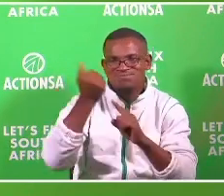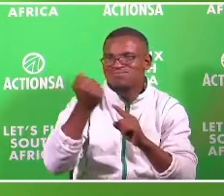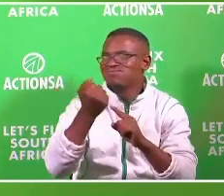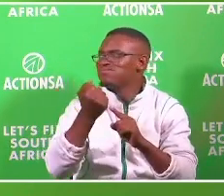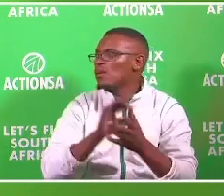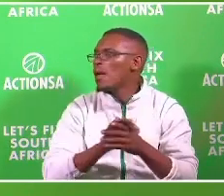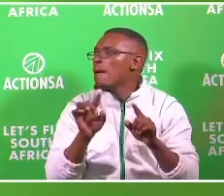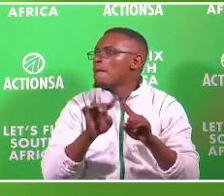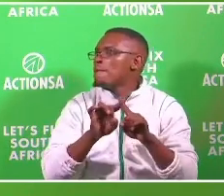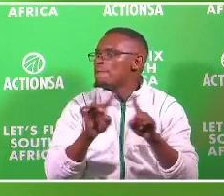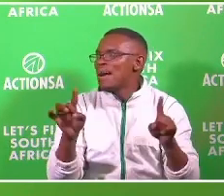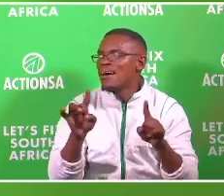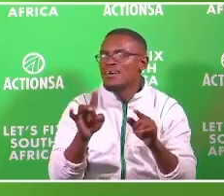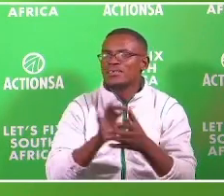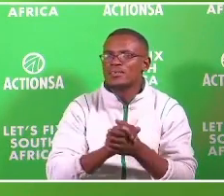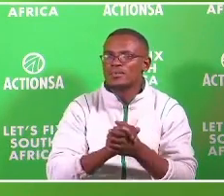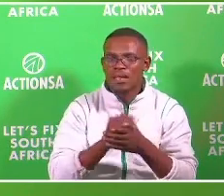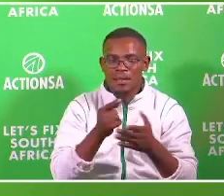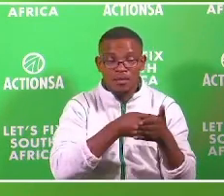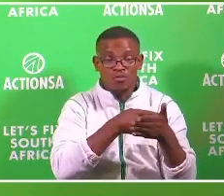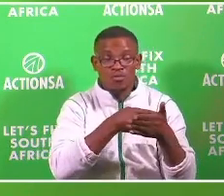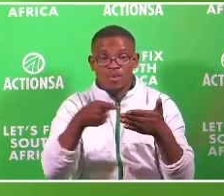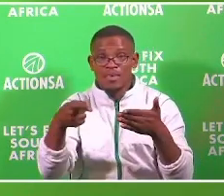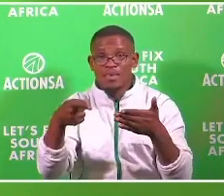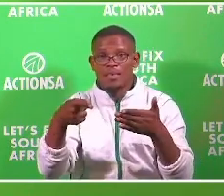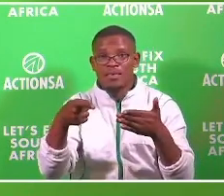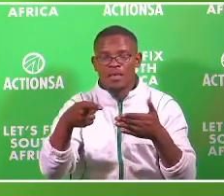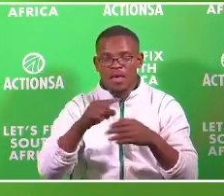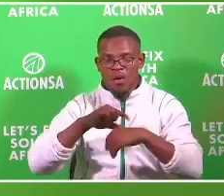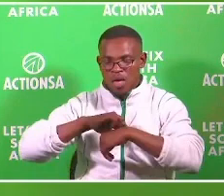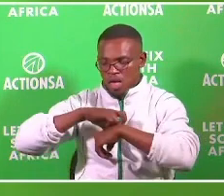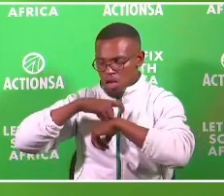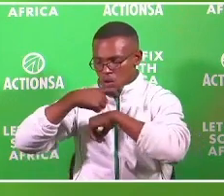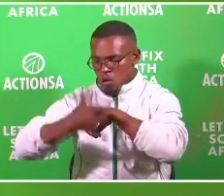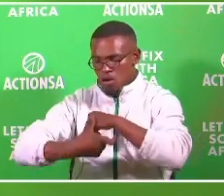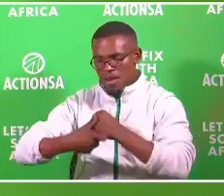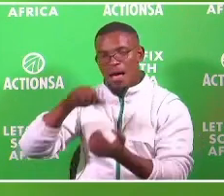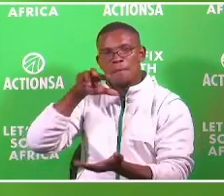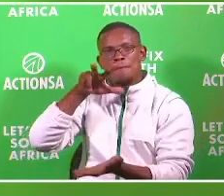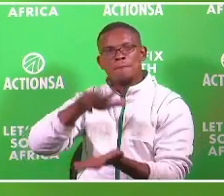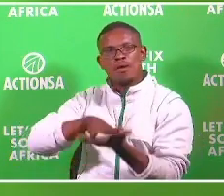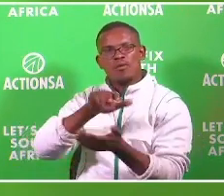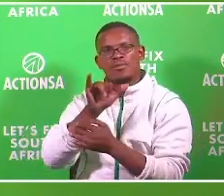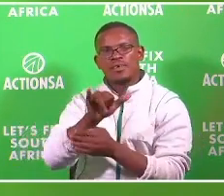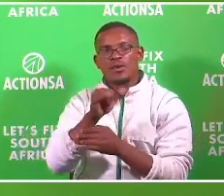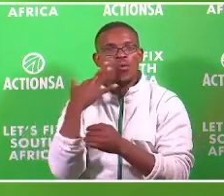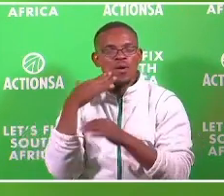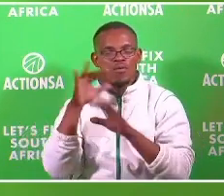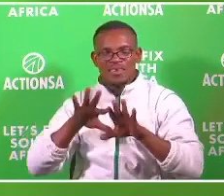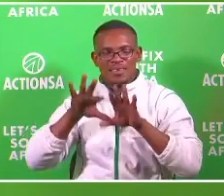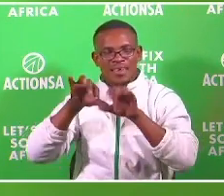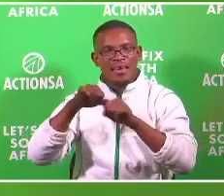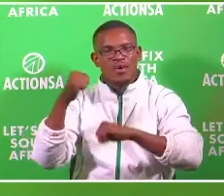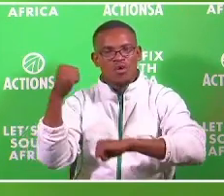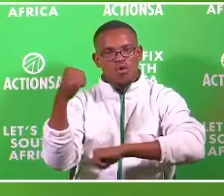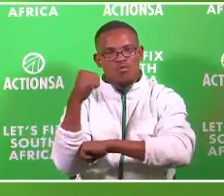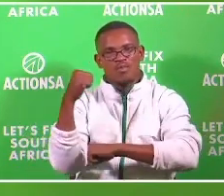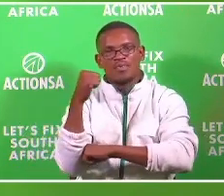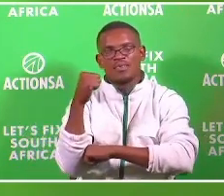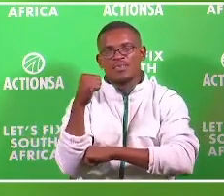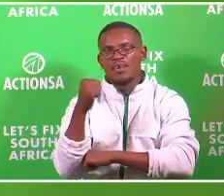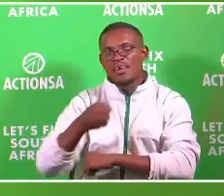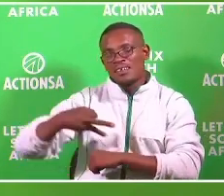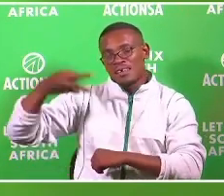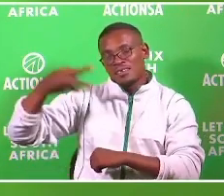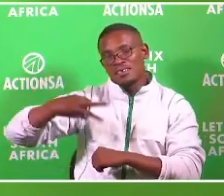But this week, the conference approved that when we take office, we will repeal the